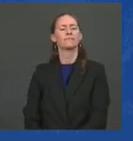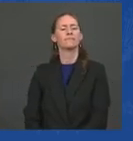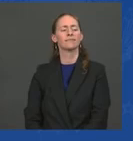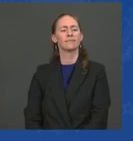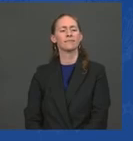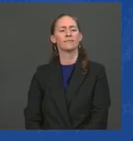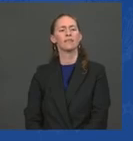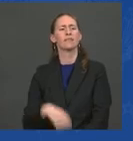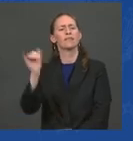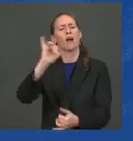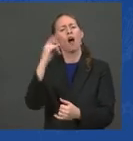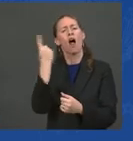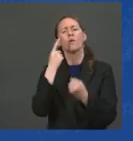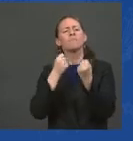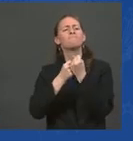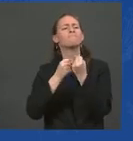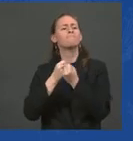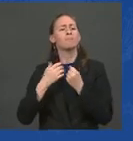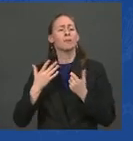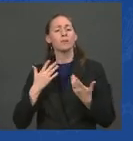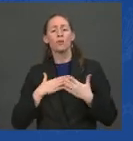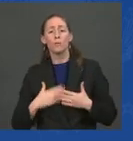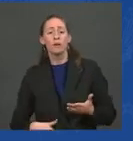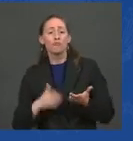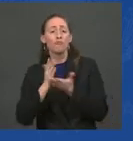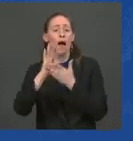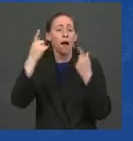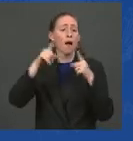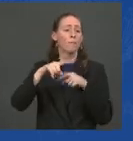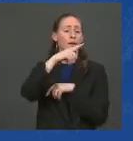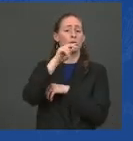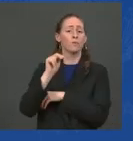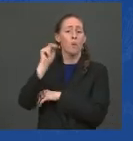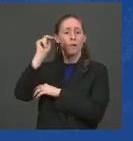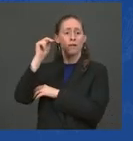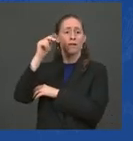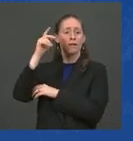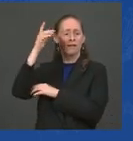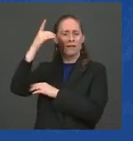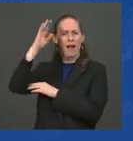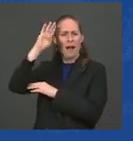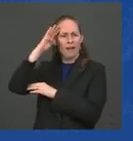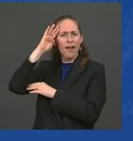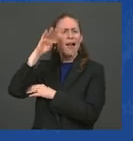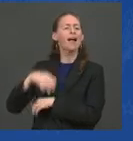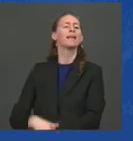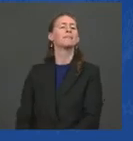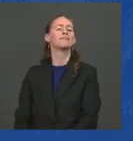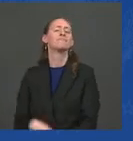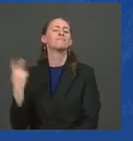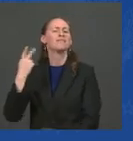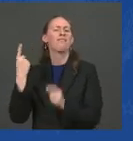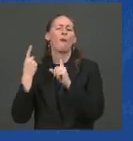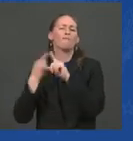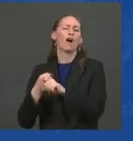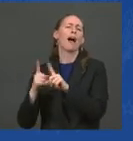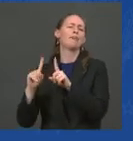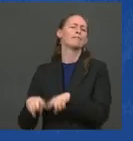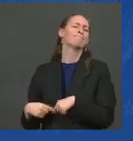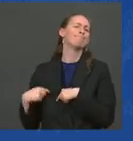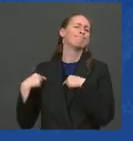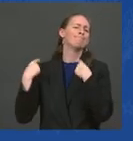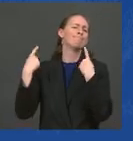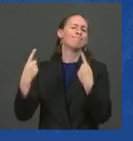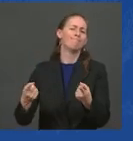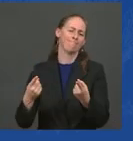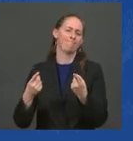in Northern Ireland as well, and I never had a more loyal colleague in my efforts to stem the tide of human rights abuses in Central